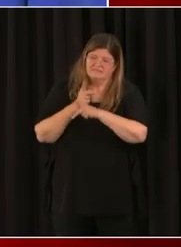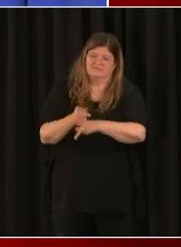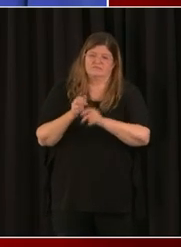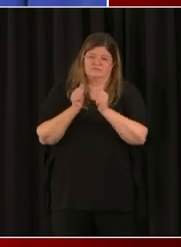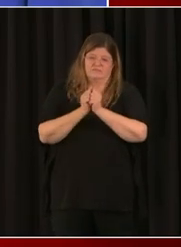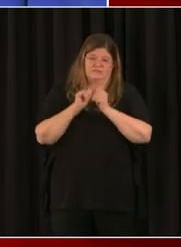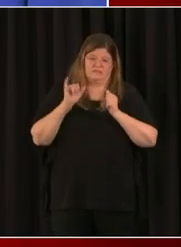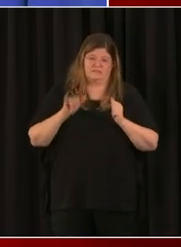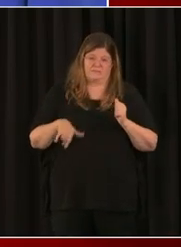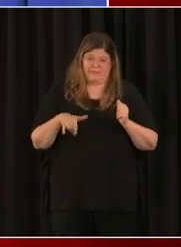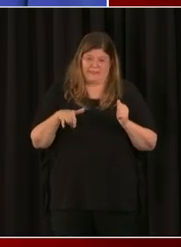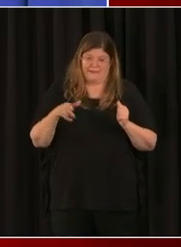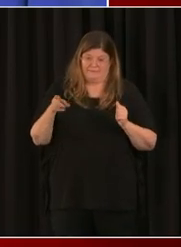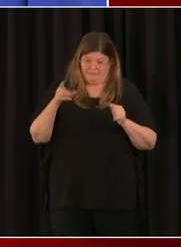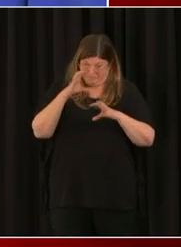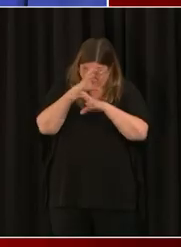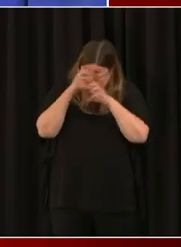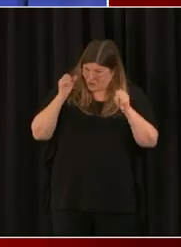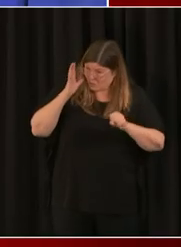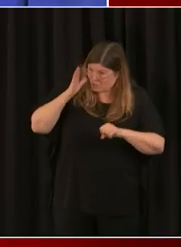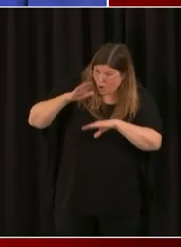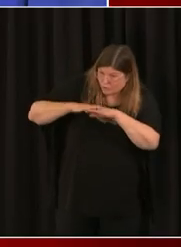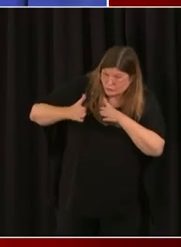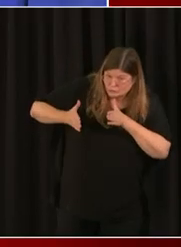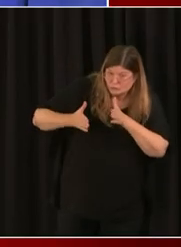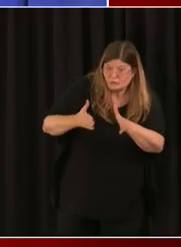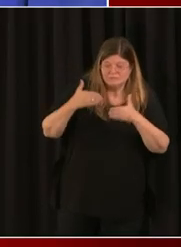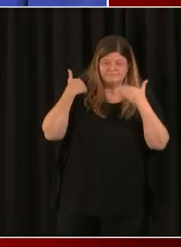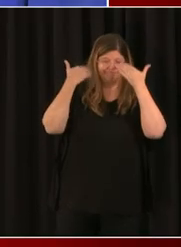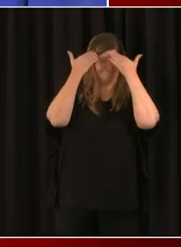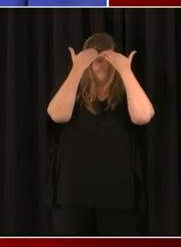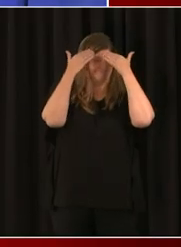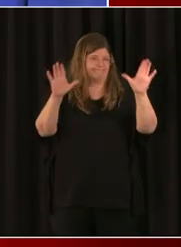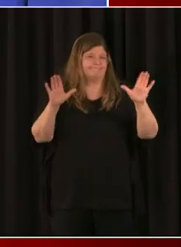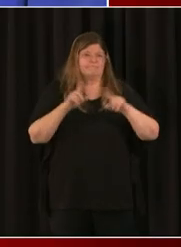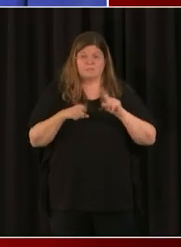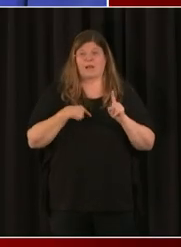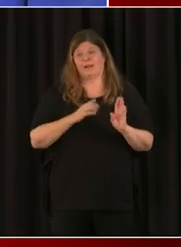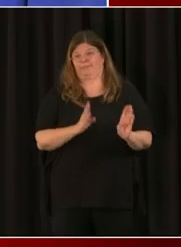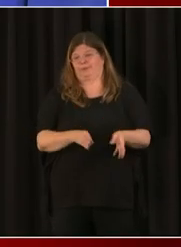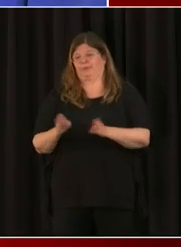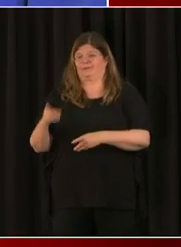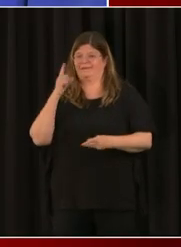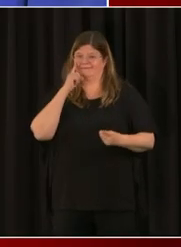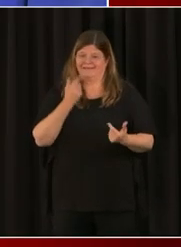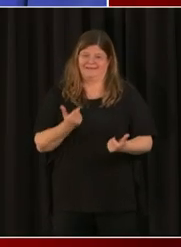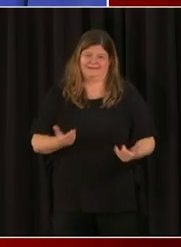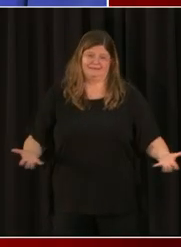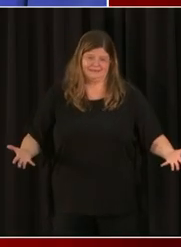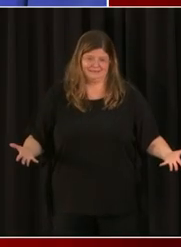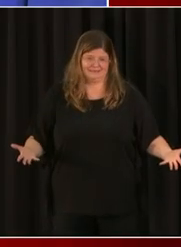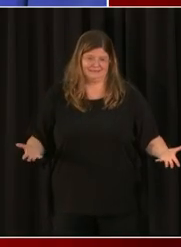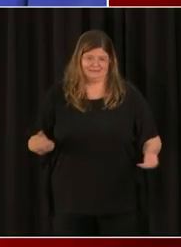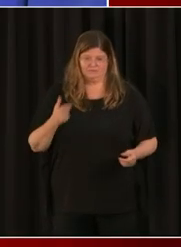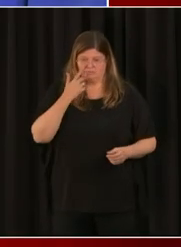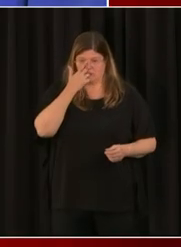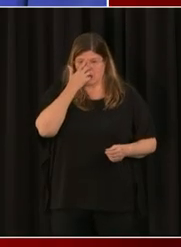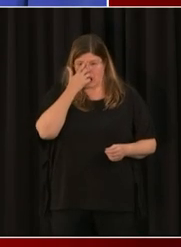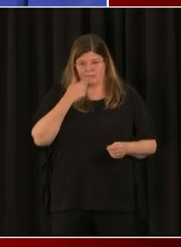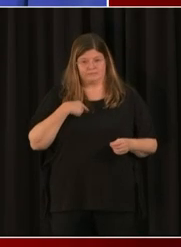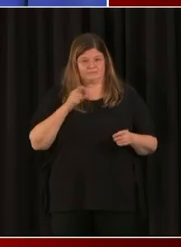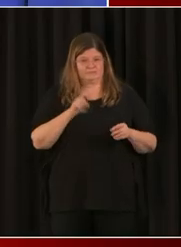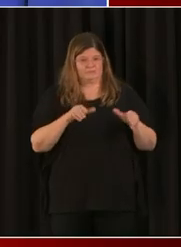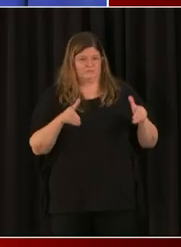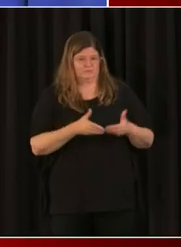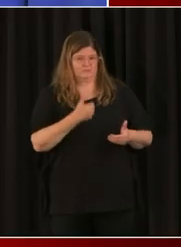with that. Again, not sure if the president will be on the street or not, but we're certainly prepared if he will be. I apologize. We were supposed to introduce ourselves